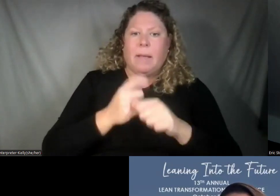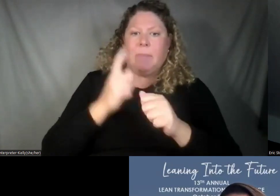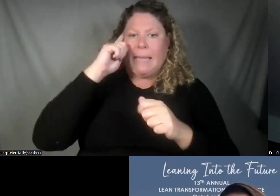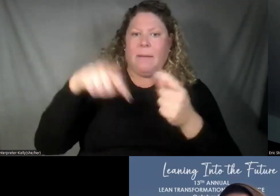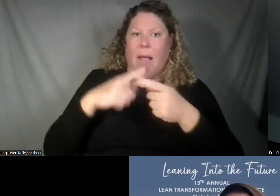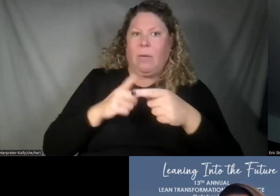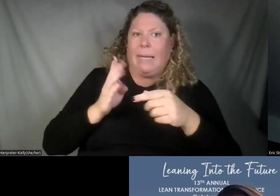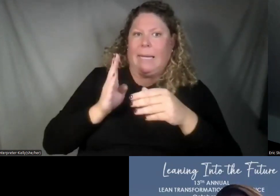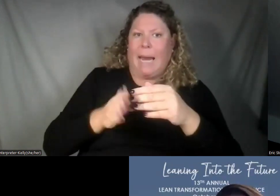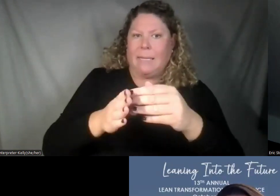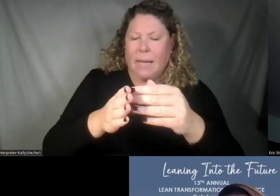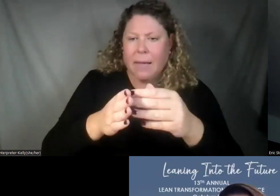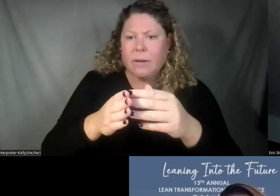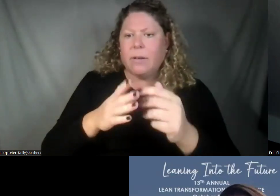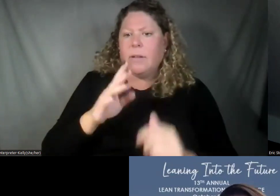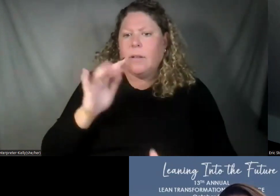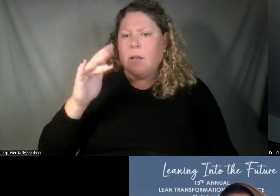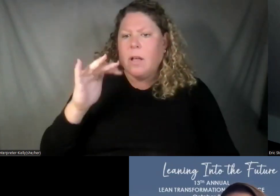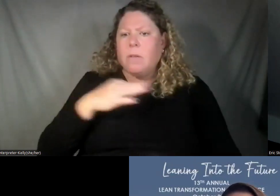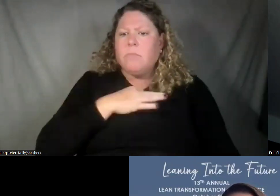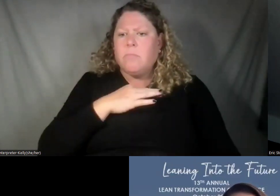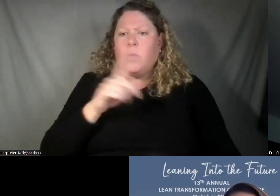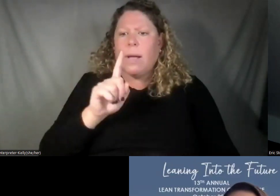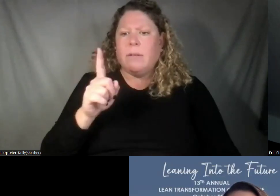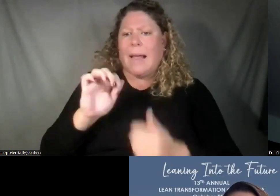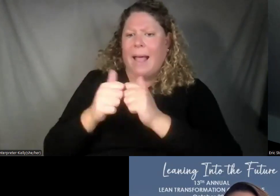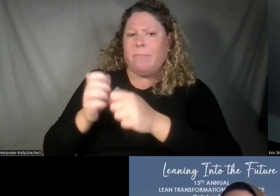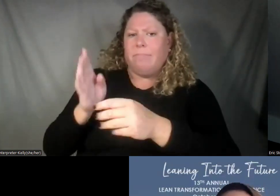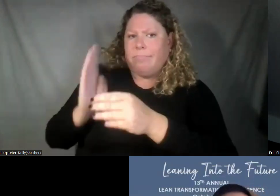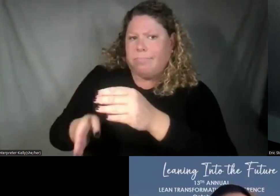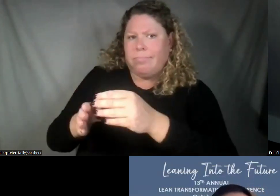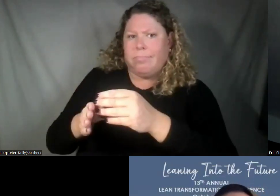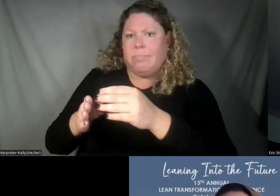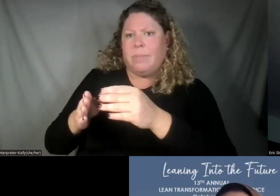asks, where is the getting things done framework in the agile ecosystem?